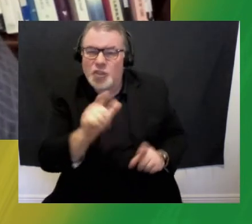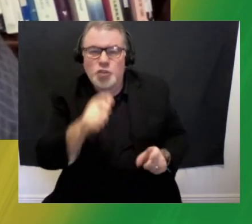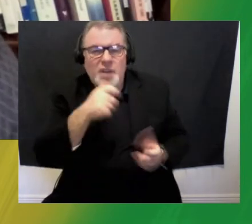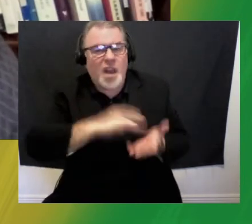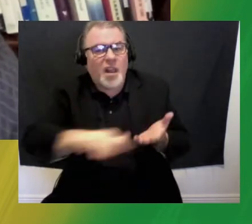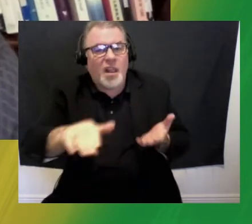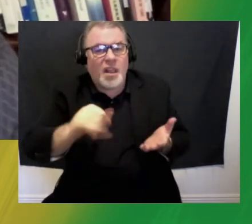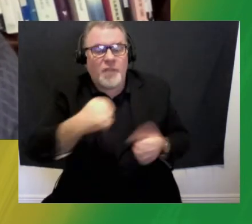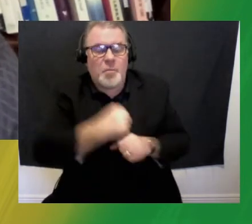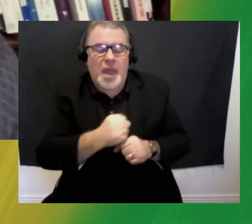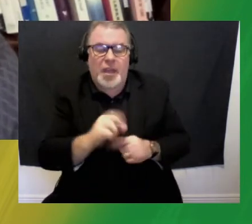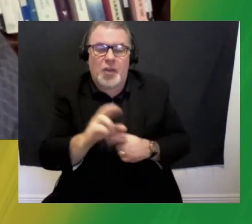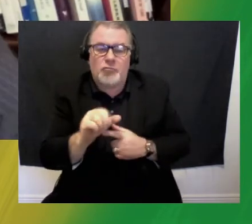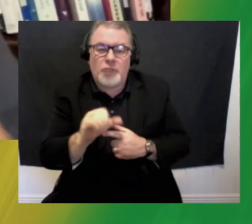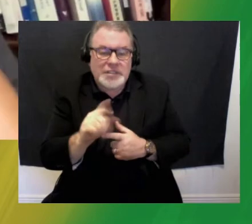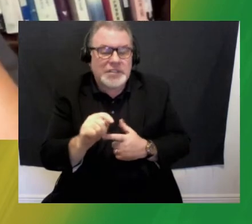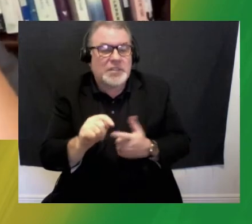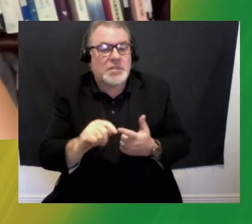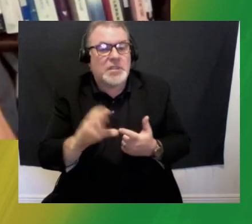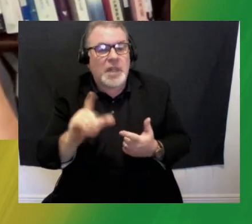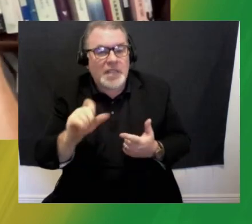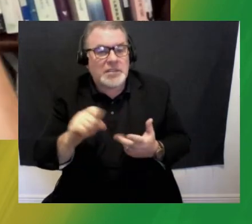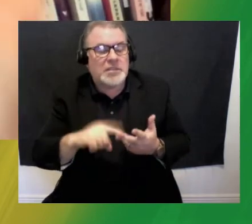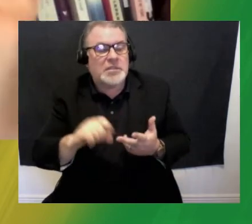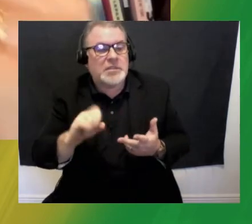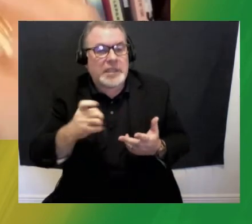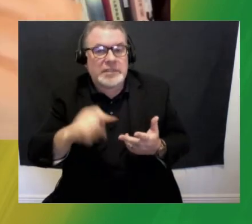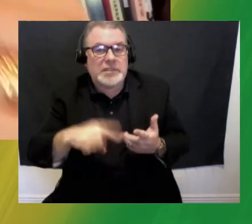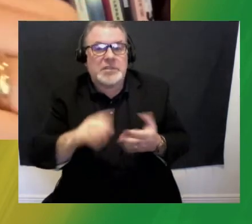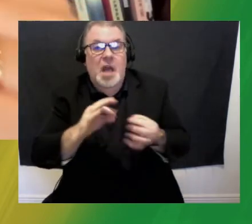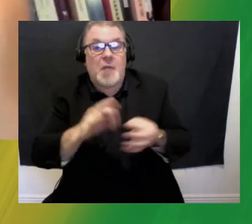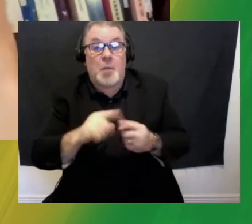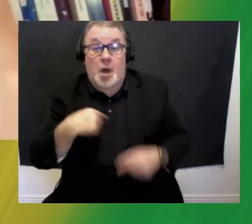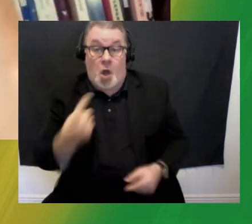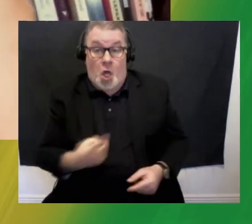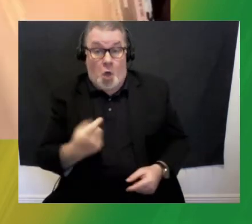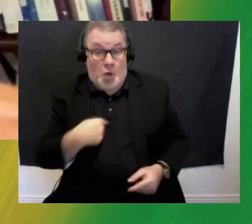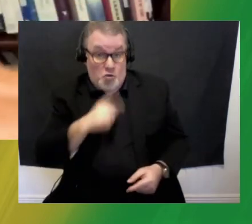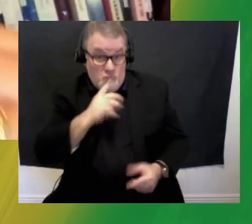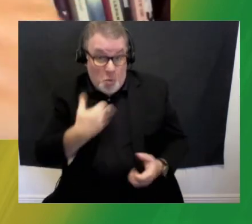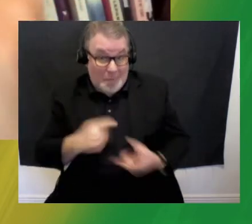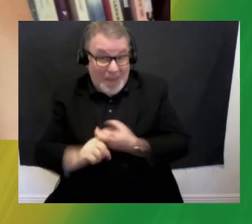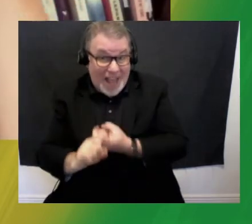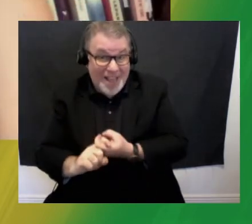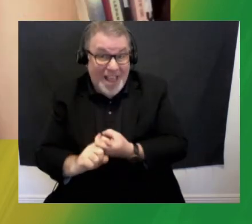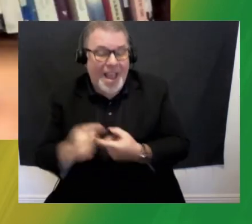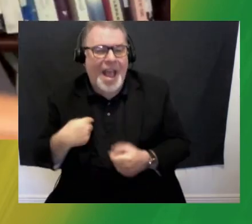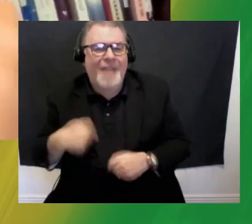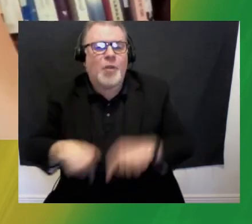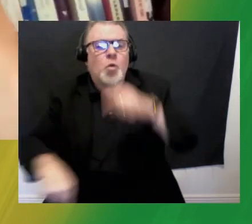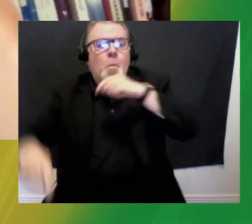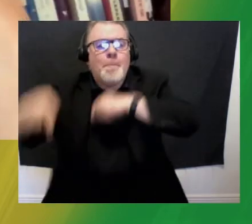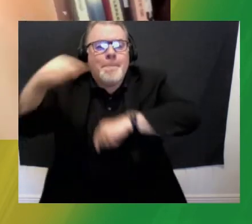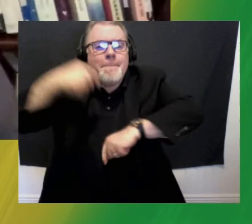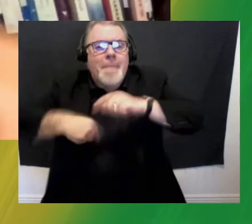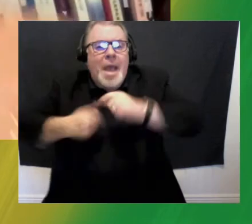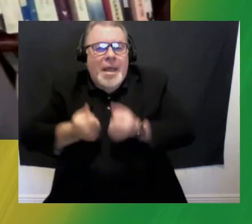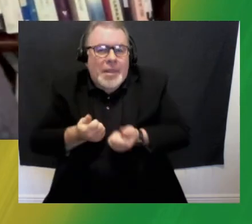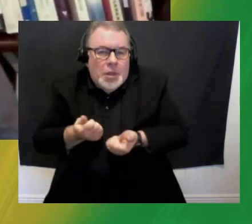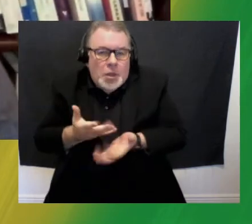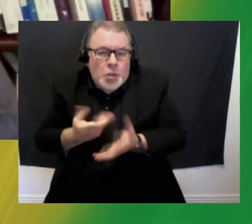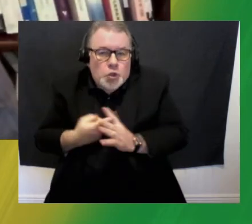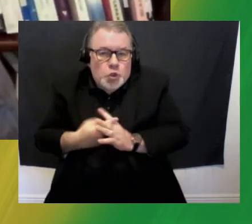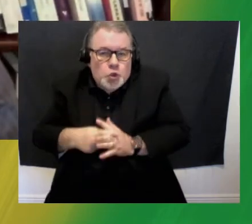make a racist or classist or sexist comment. But I always, if I really want to be an ally, I got to go back to the source of where you